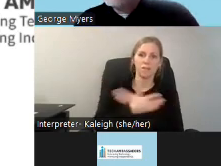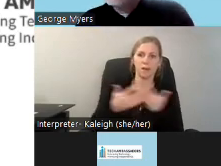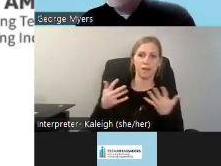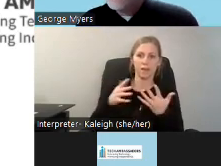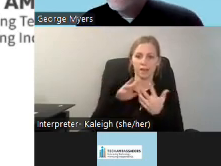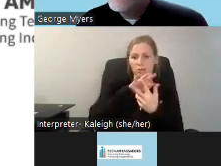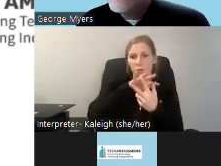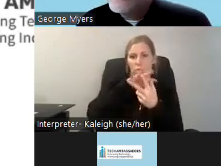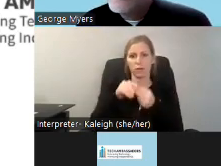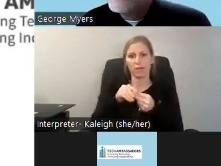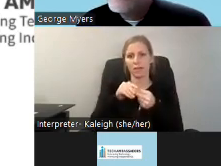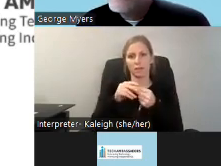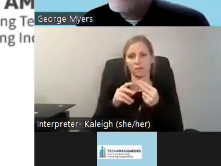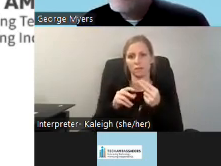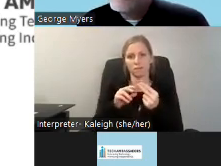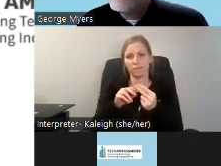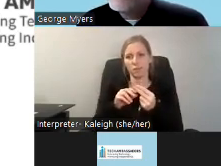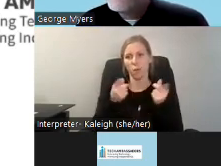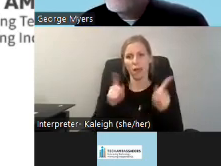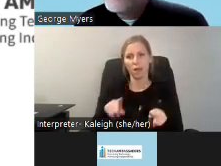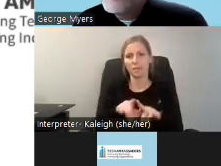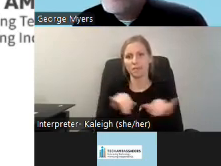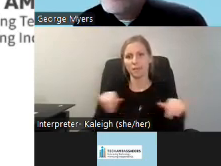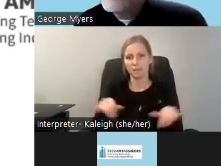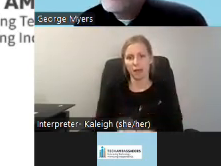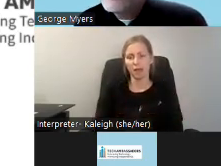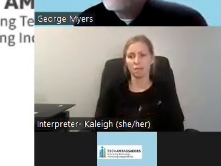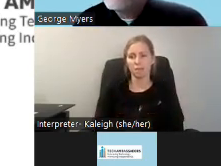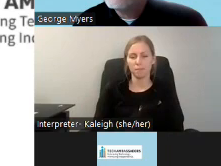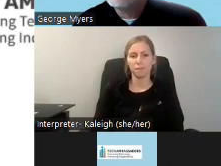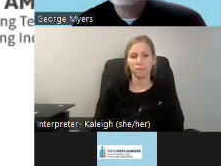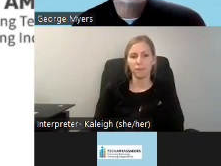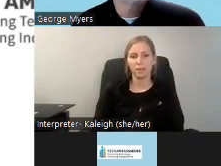if all the devices are